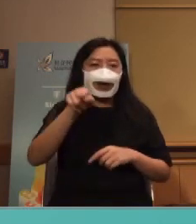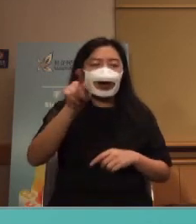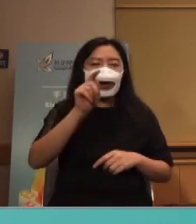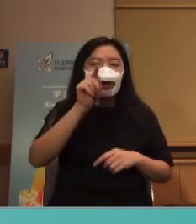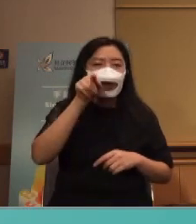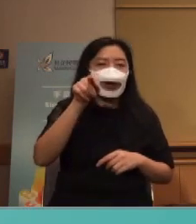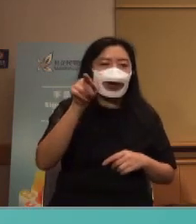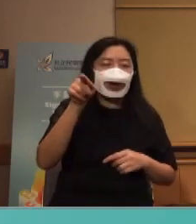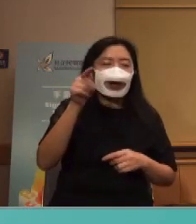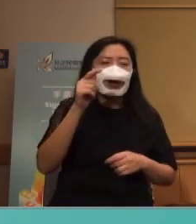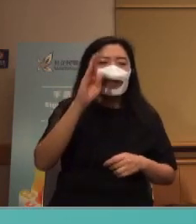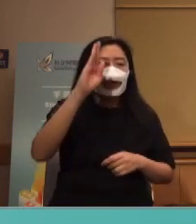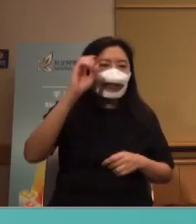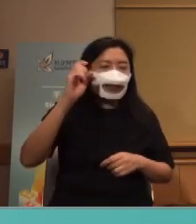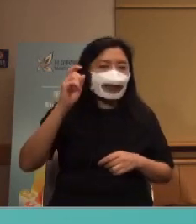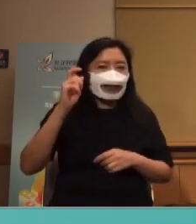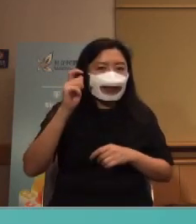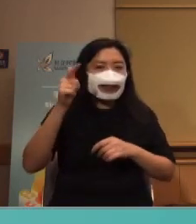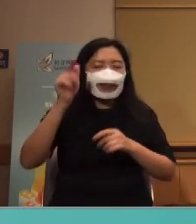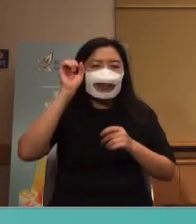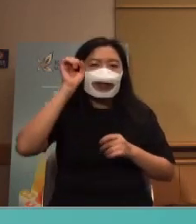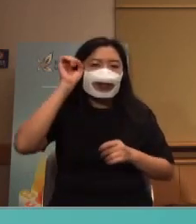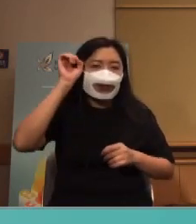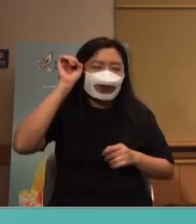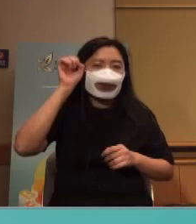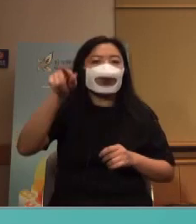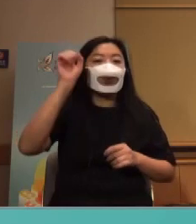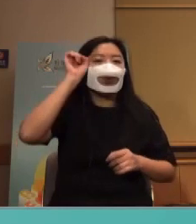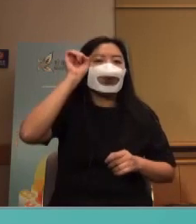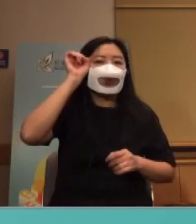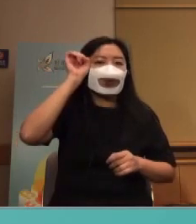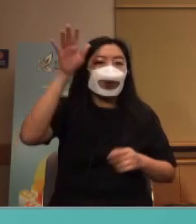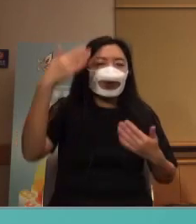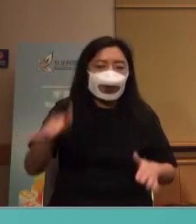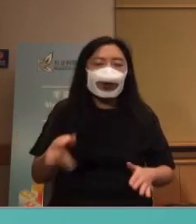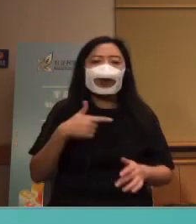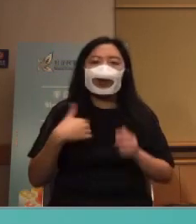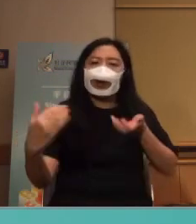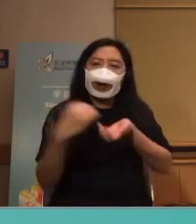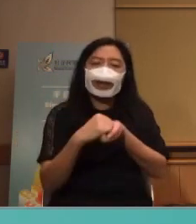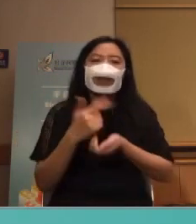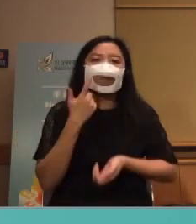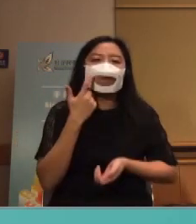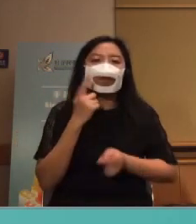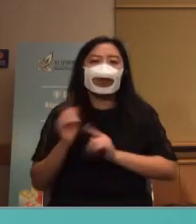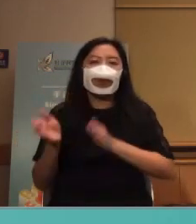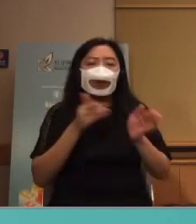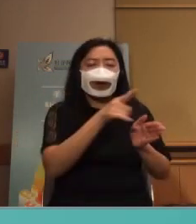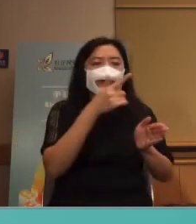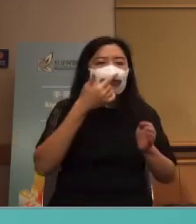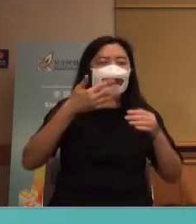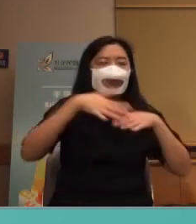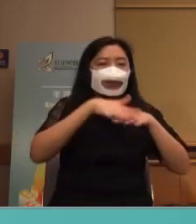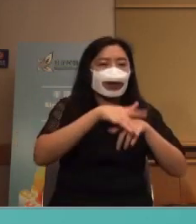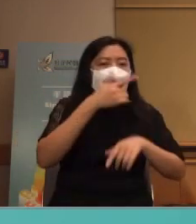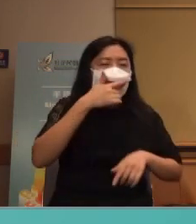Yeah, sure. So I would say it's an intersection of both. I think there's no one clear answer to say, hey, you know, we need to get Web3 degens and get them